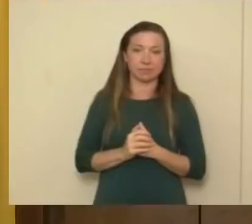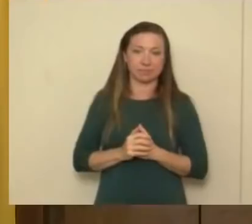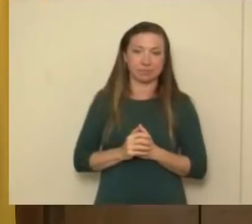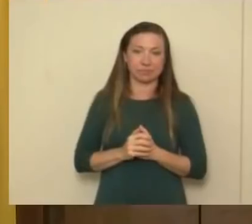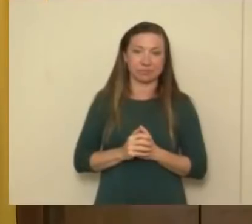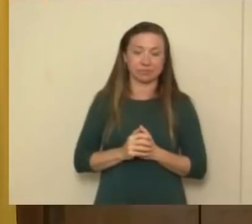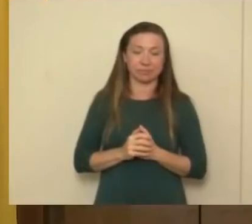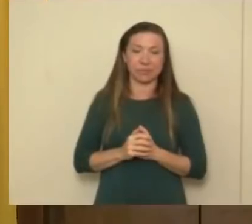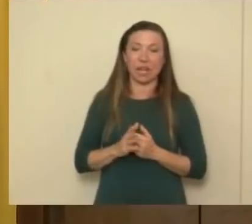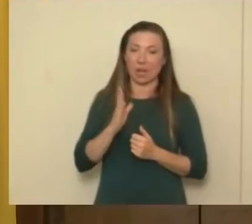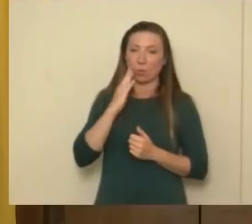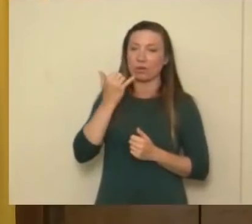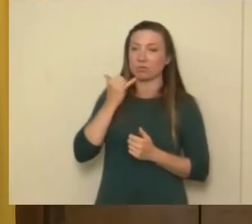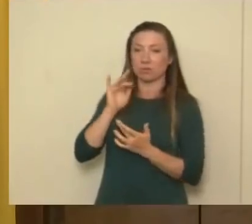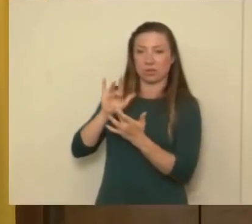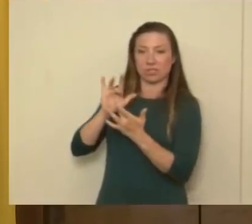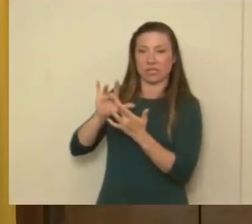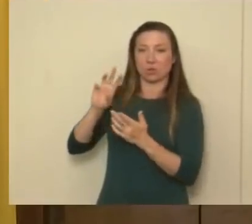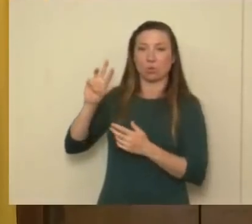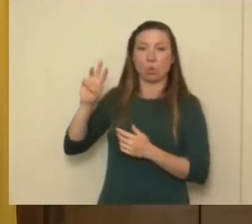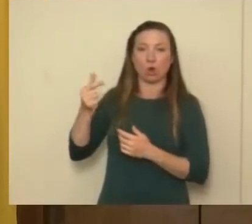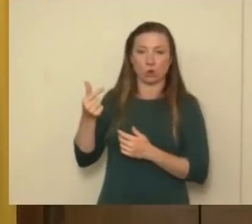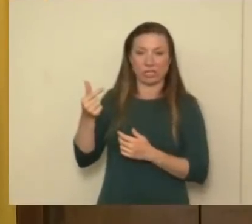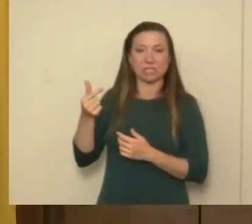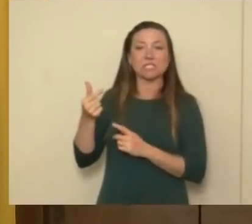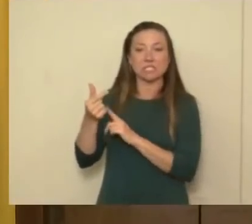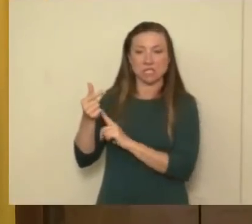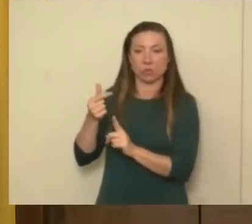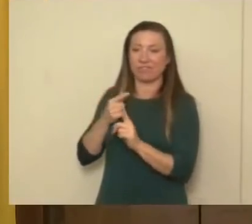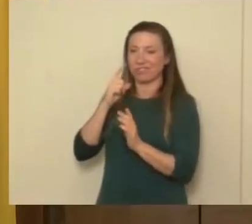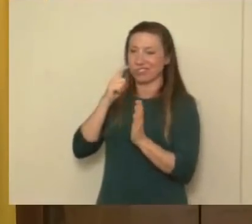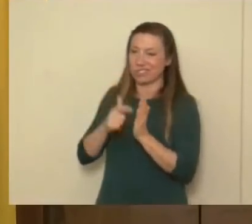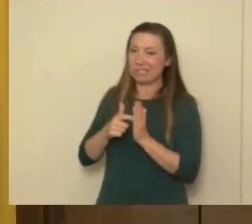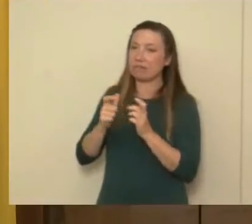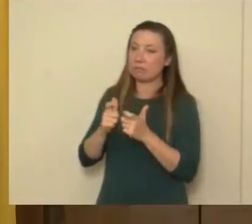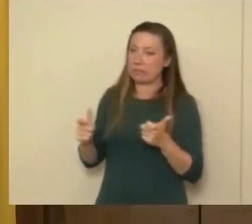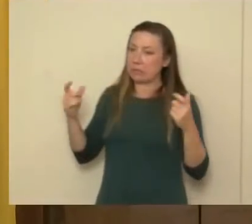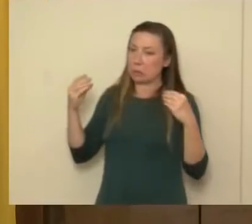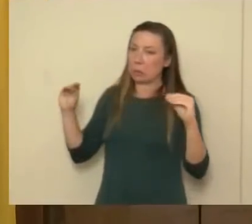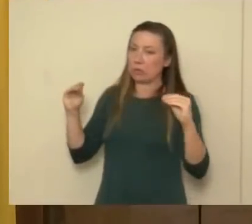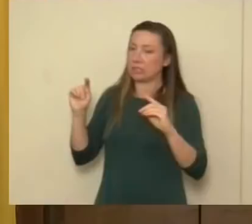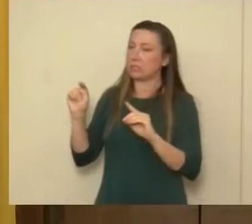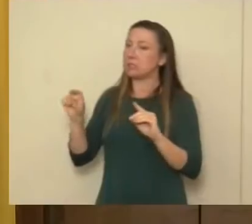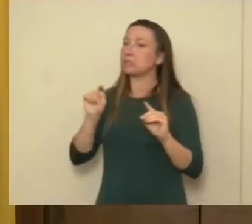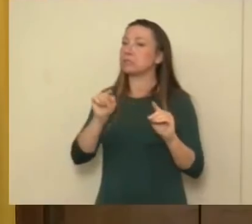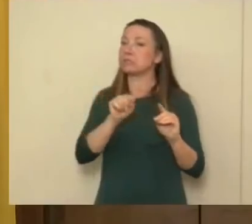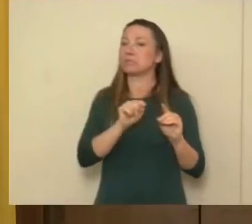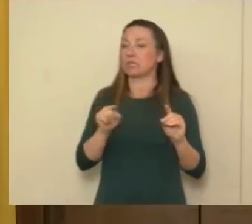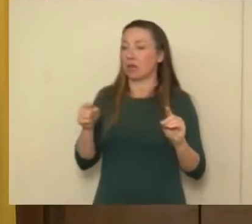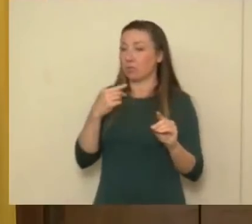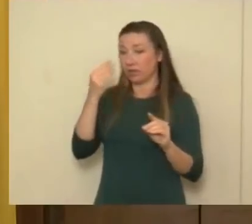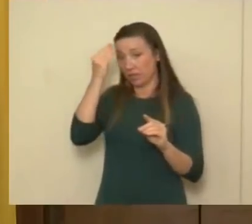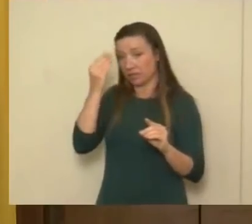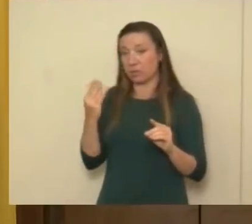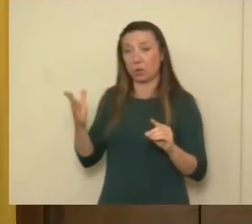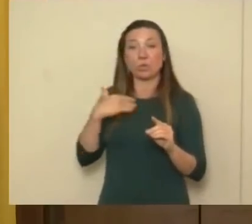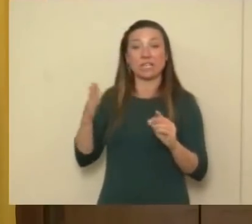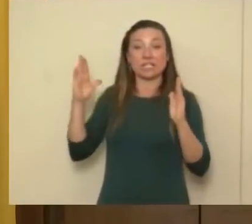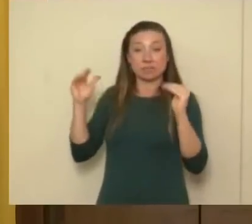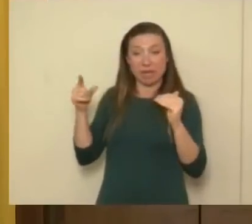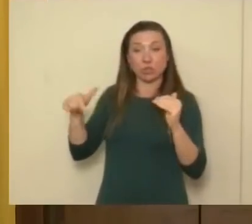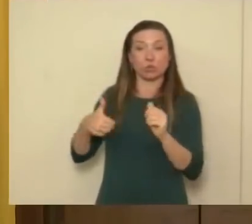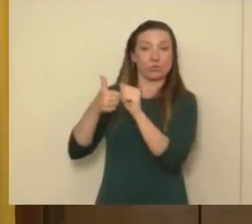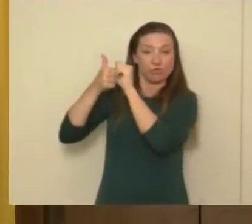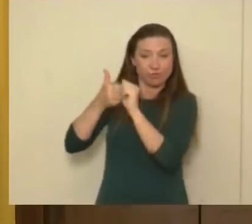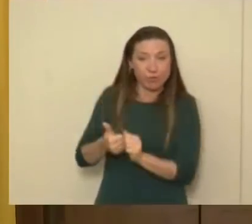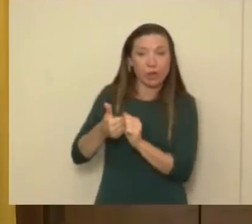of our, what we identify large chain stores, that we expect them to behave in a way that promotes good public health